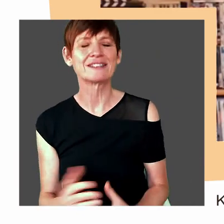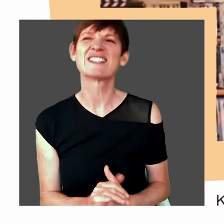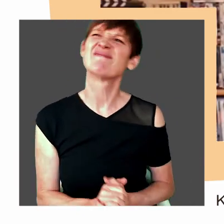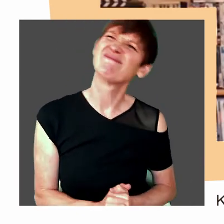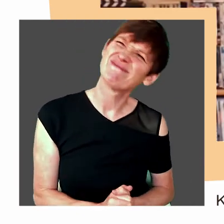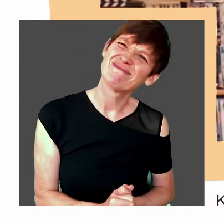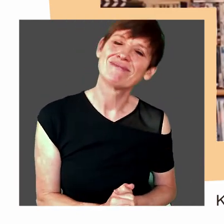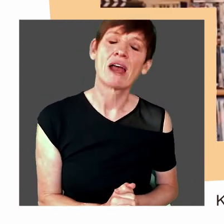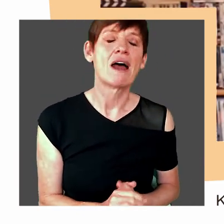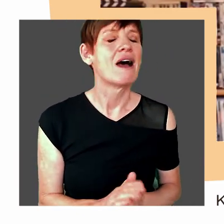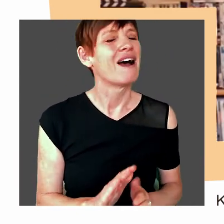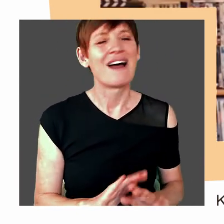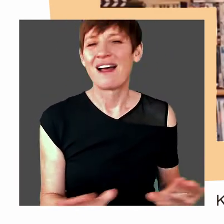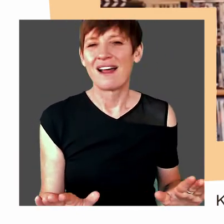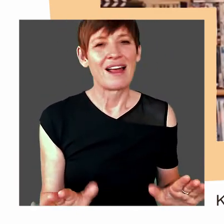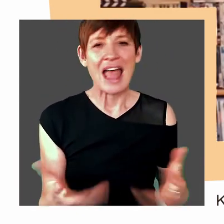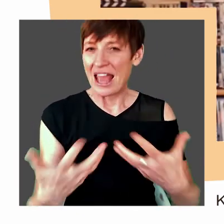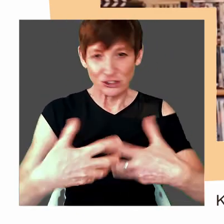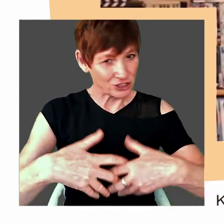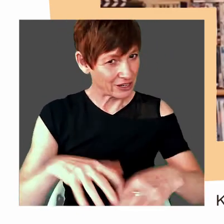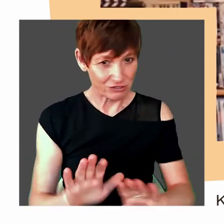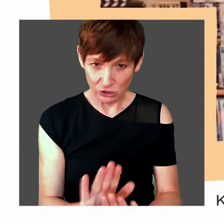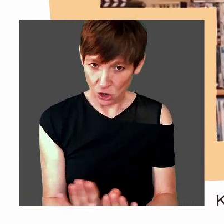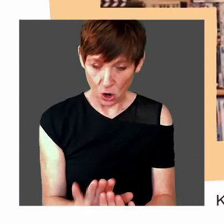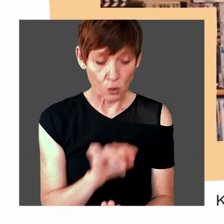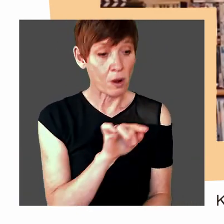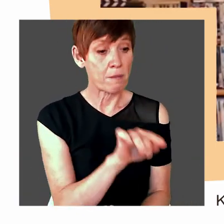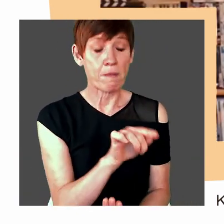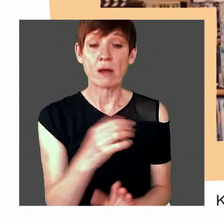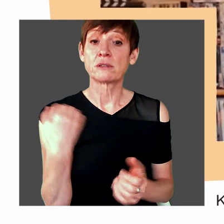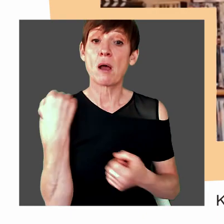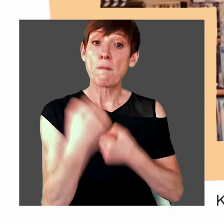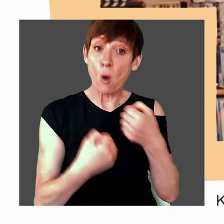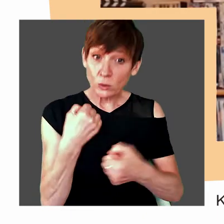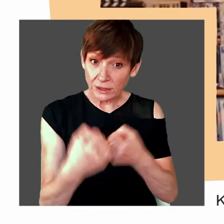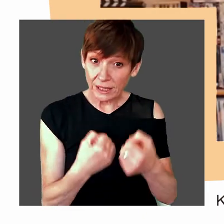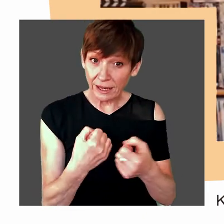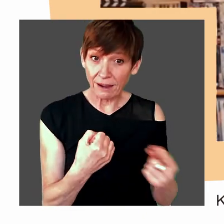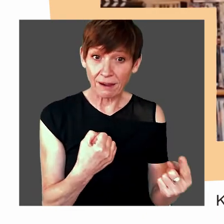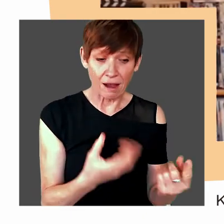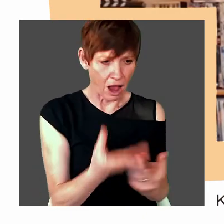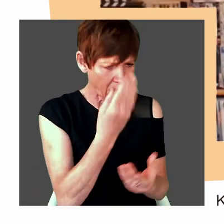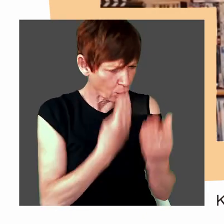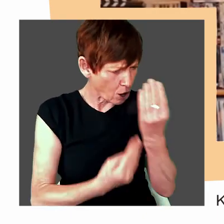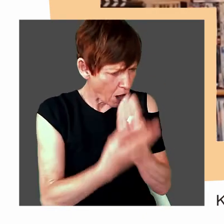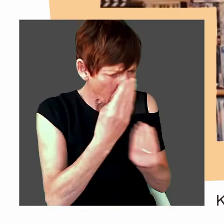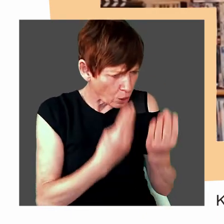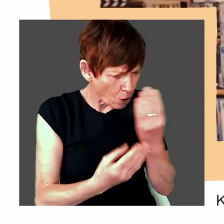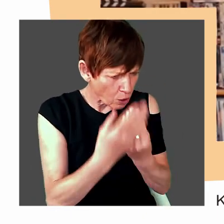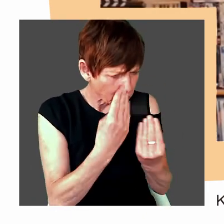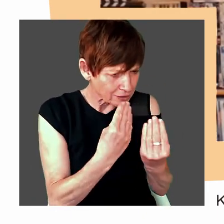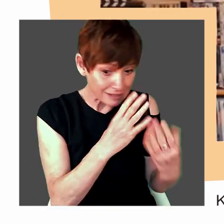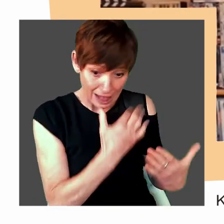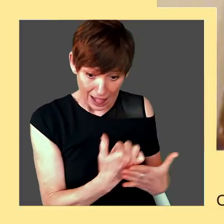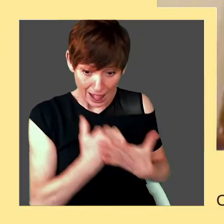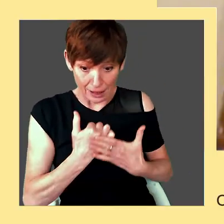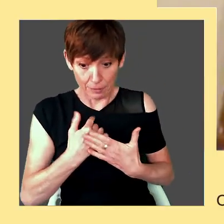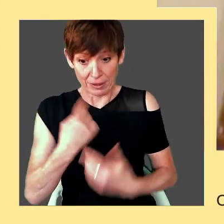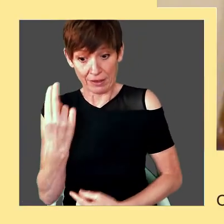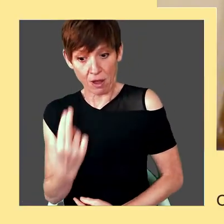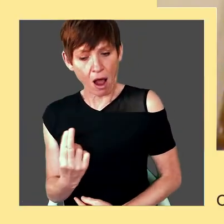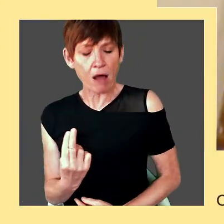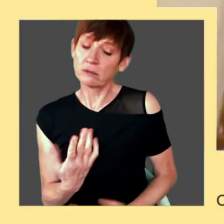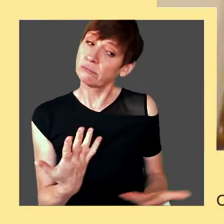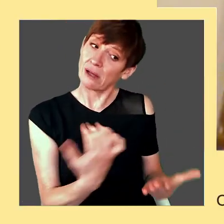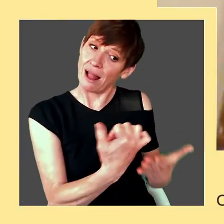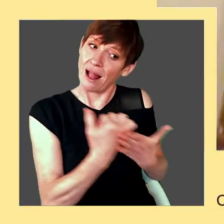boxing, I learned a lot of things, not just for my arts, for my living as well. And the